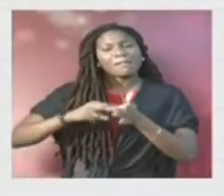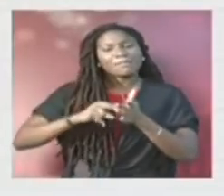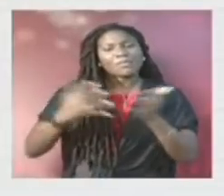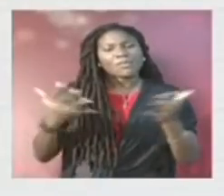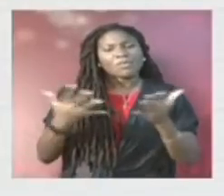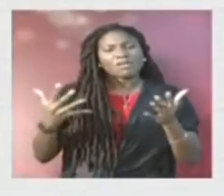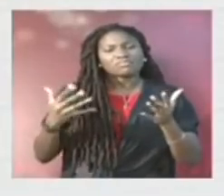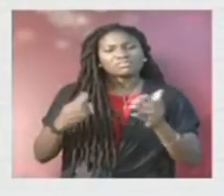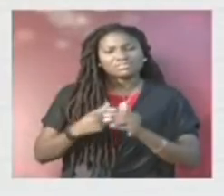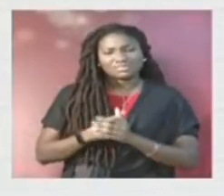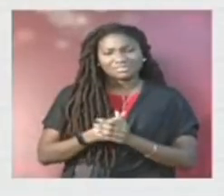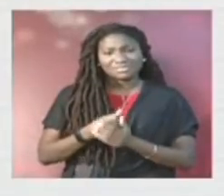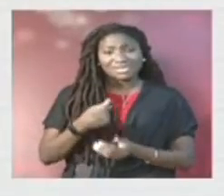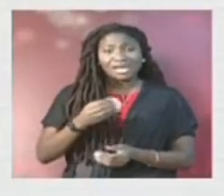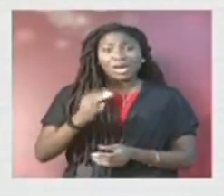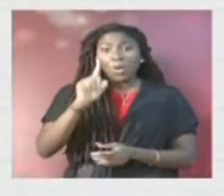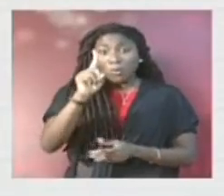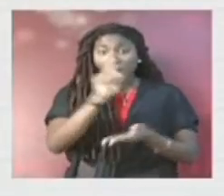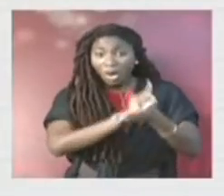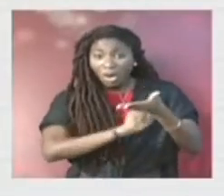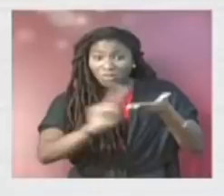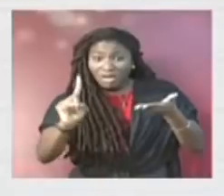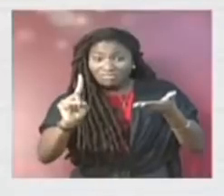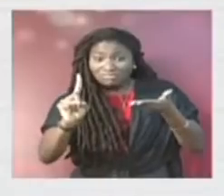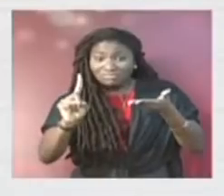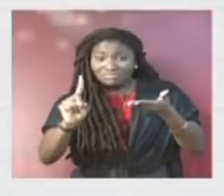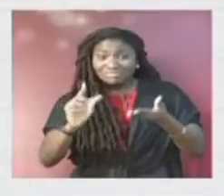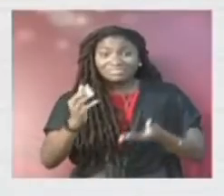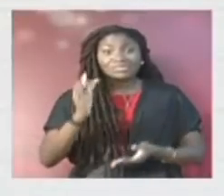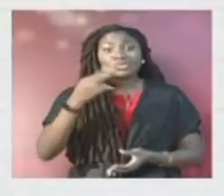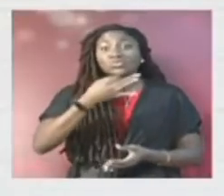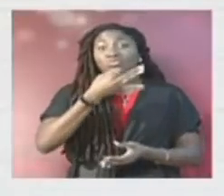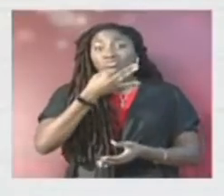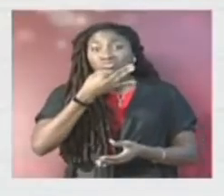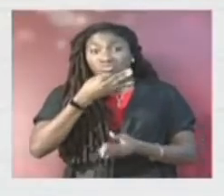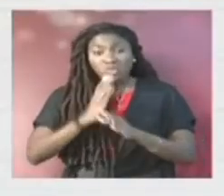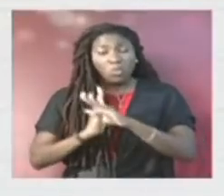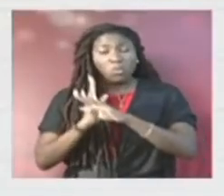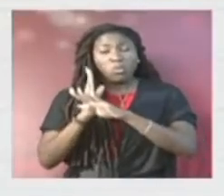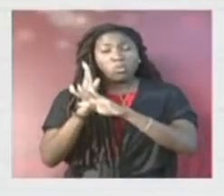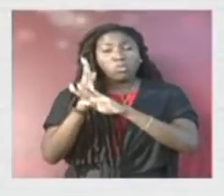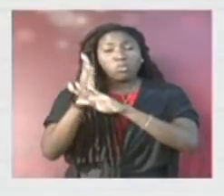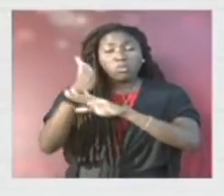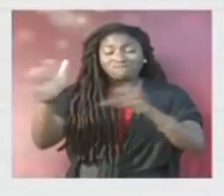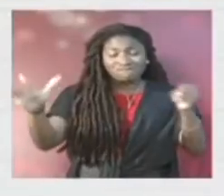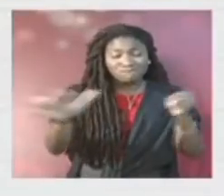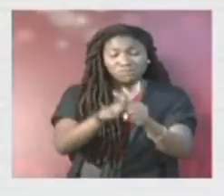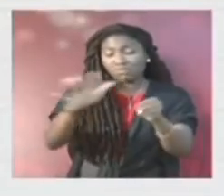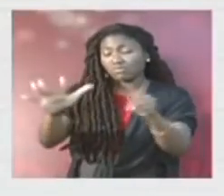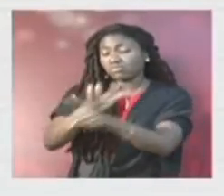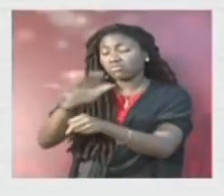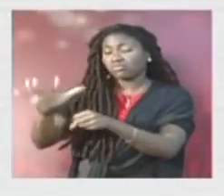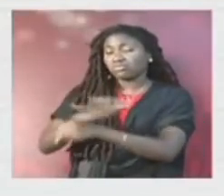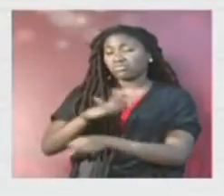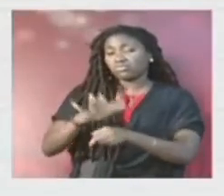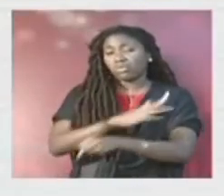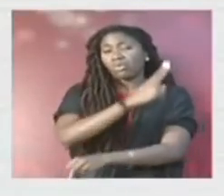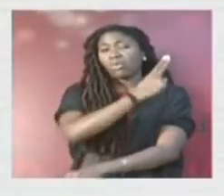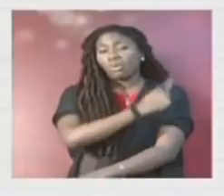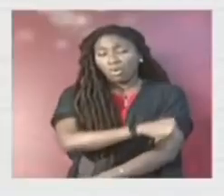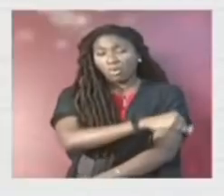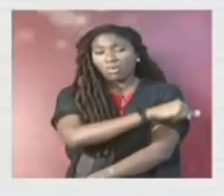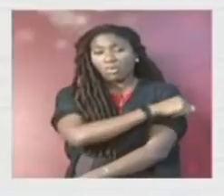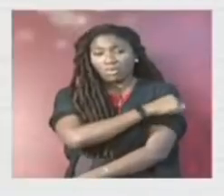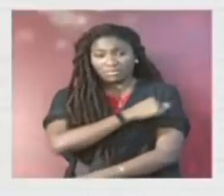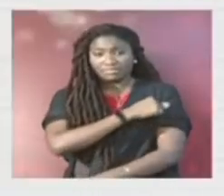as few as 7 days and as many as maybe 10. So that is at the current rate of increasing number of active